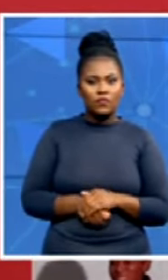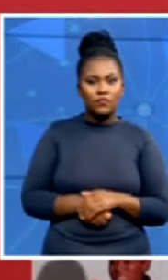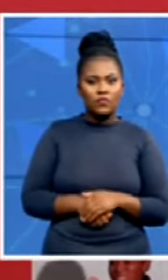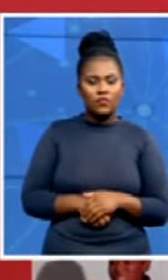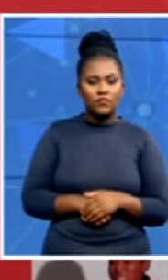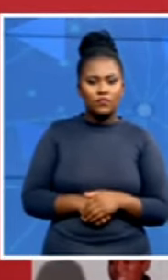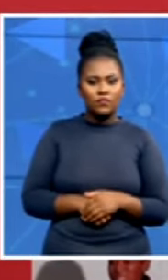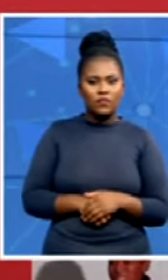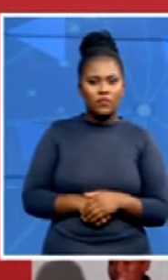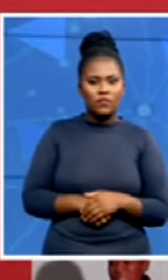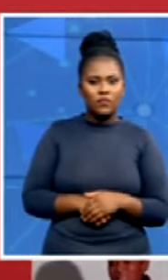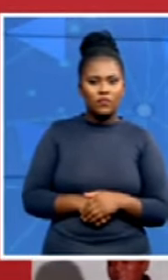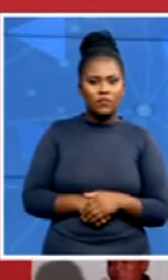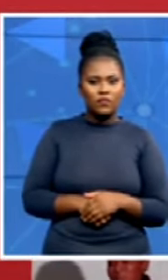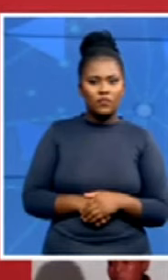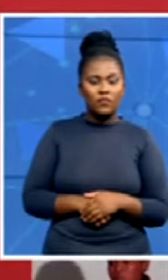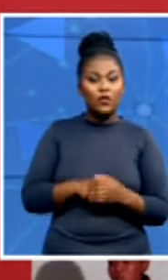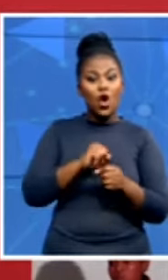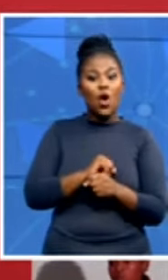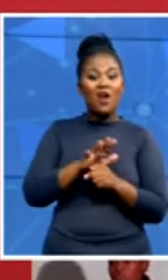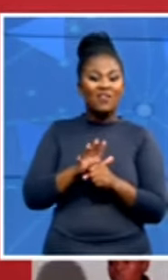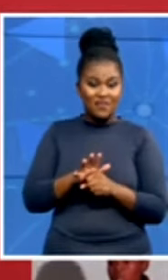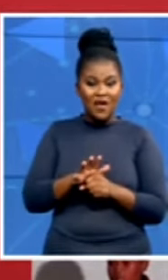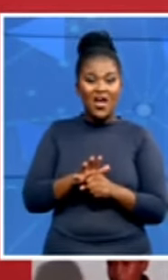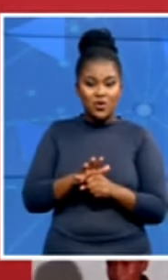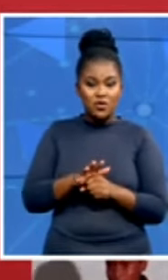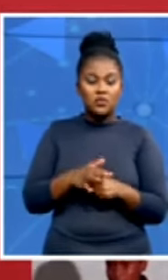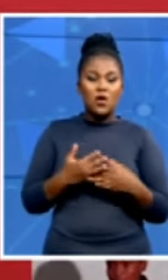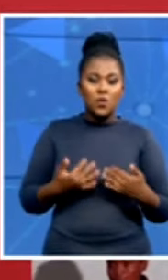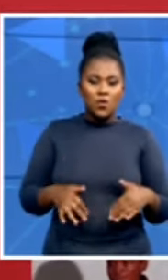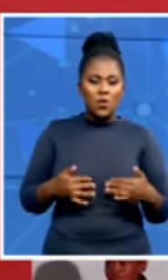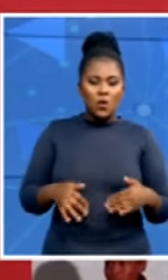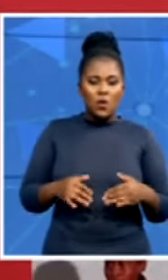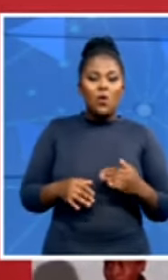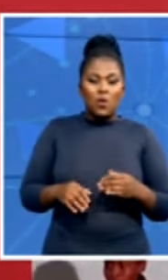the challenges that are faced by this sector that you're responsible for.